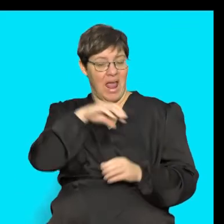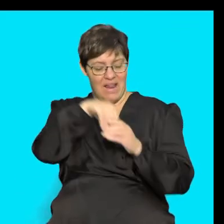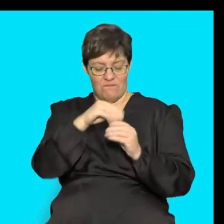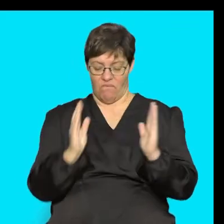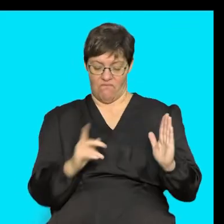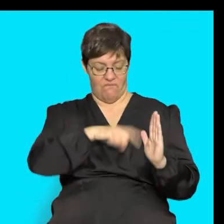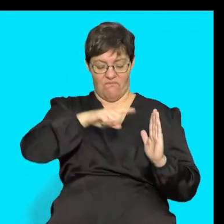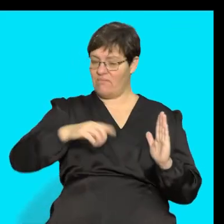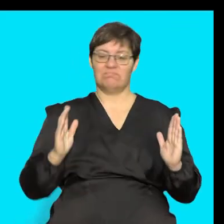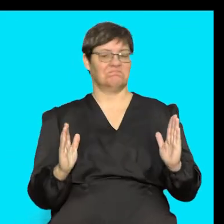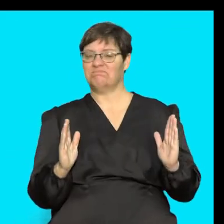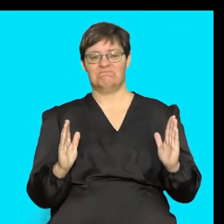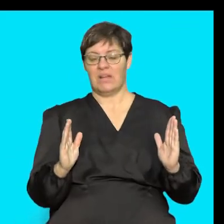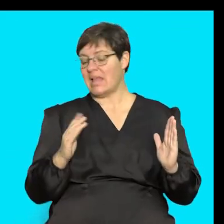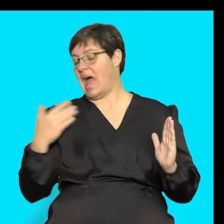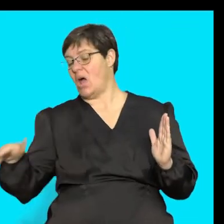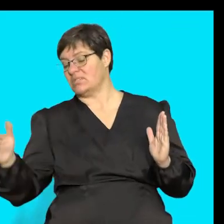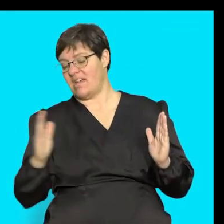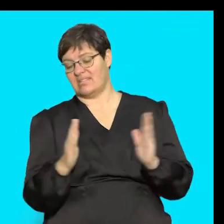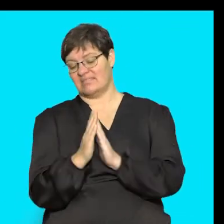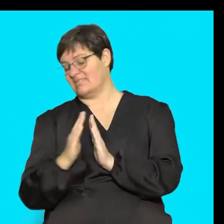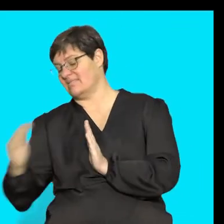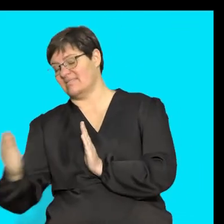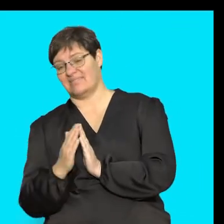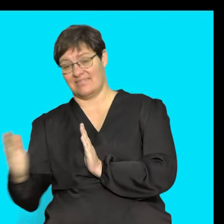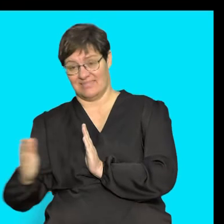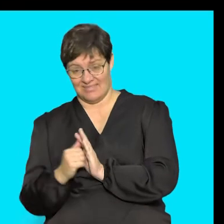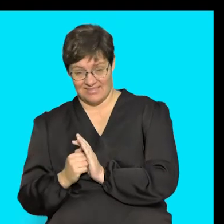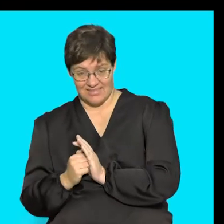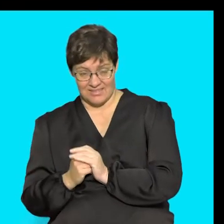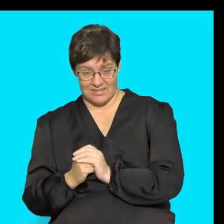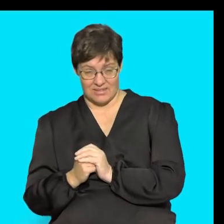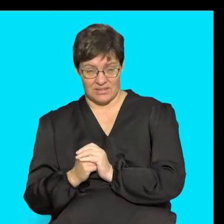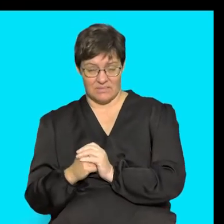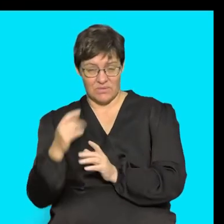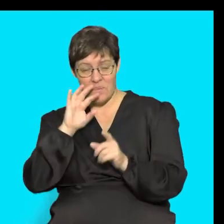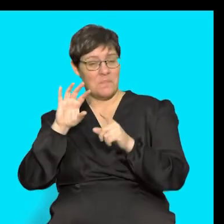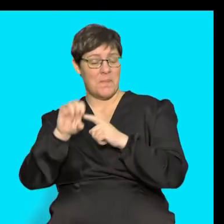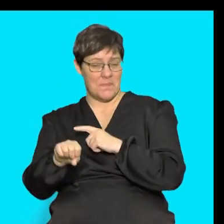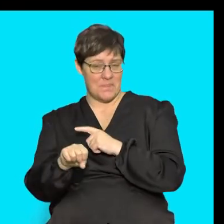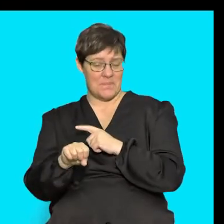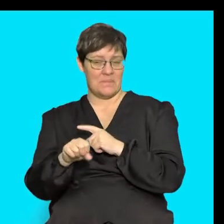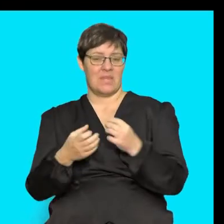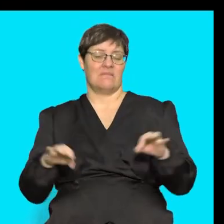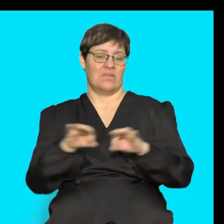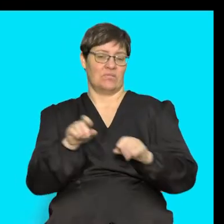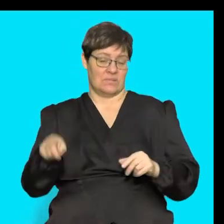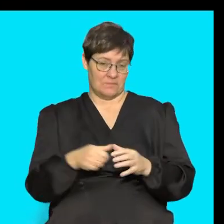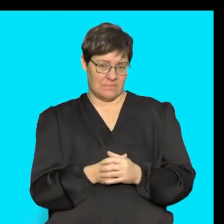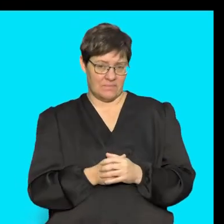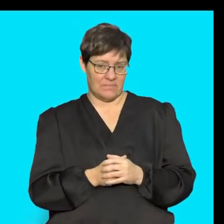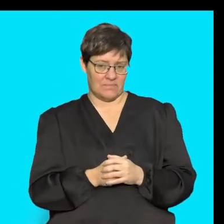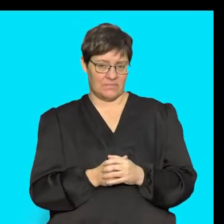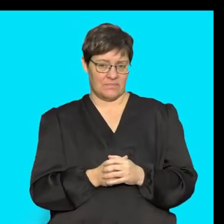accurate. The forecast, the prediction, to extrapolate. To predict, that's what you're talking about,